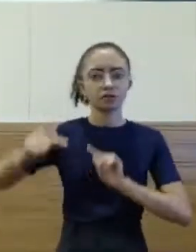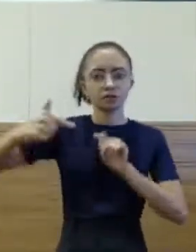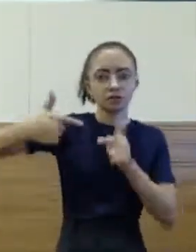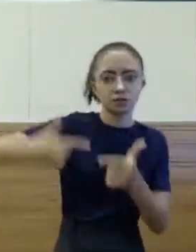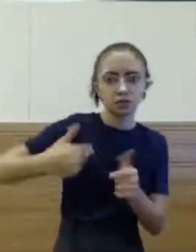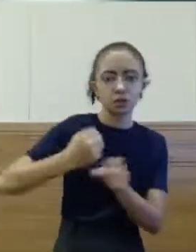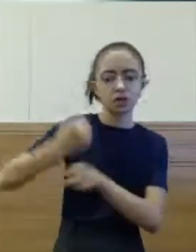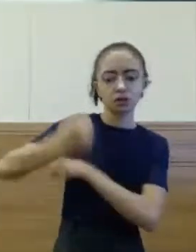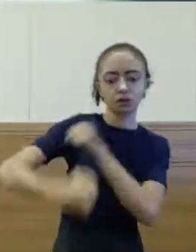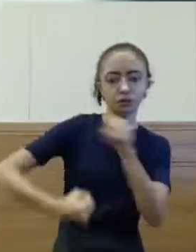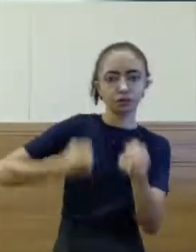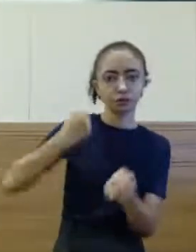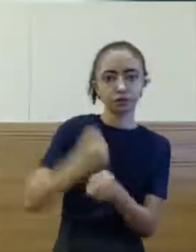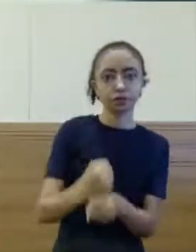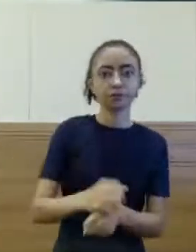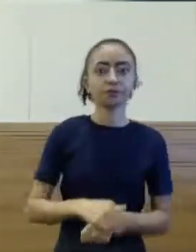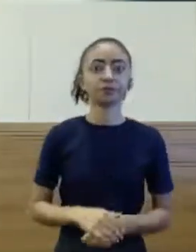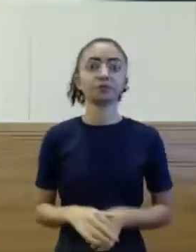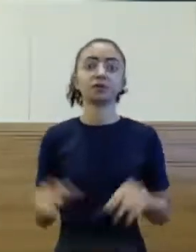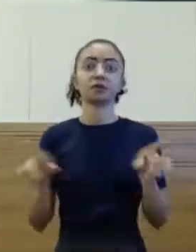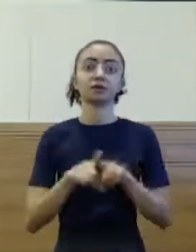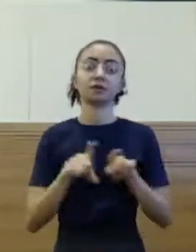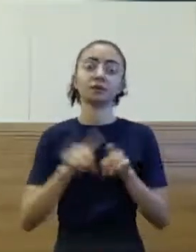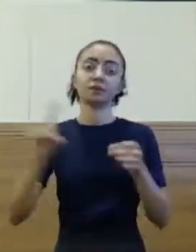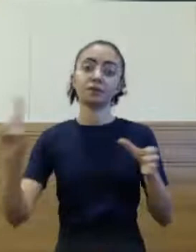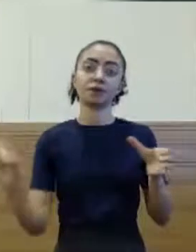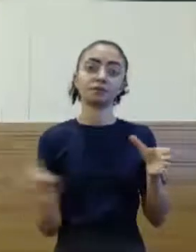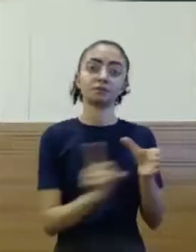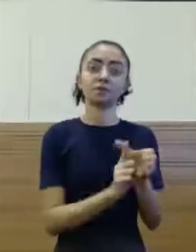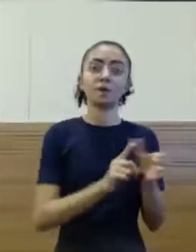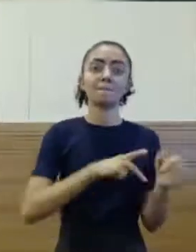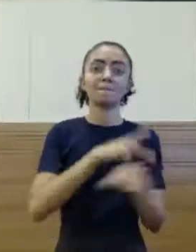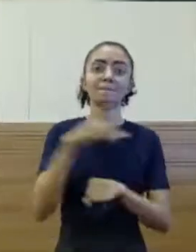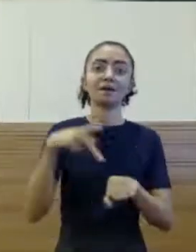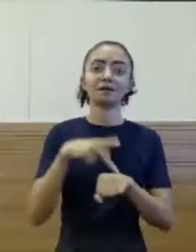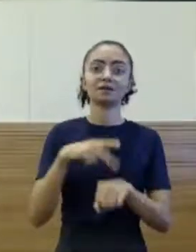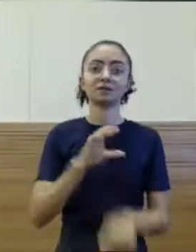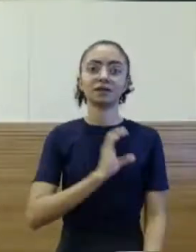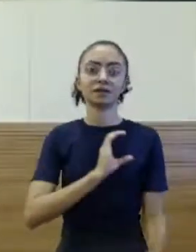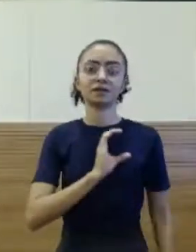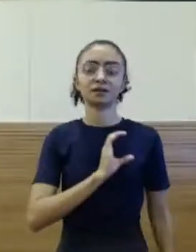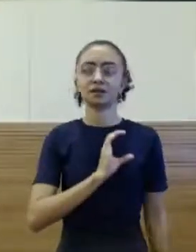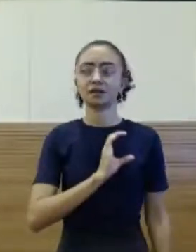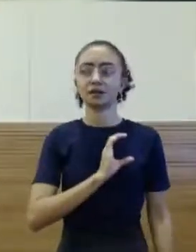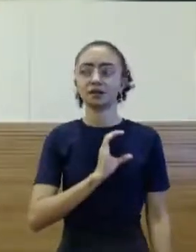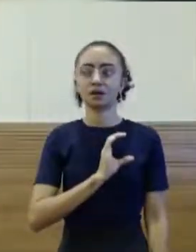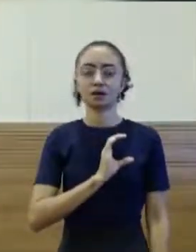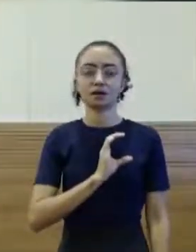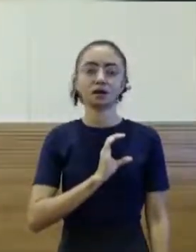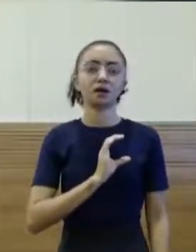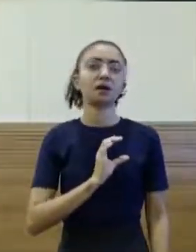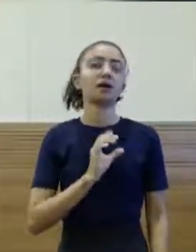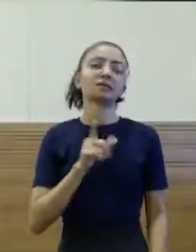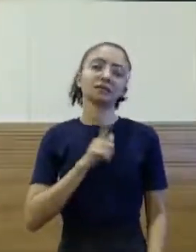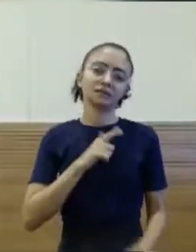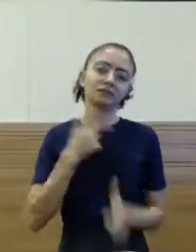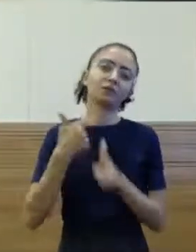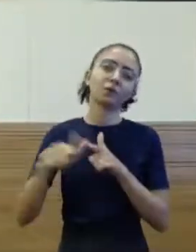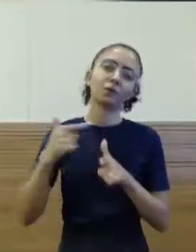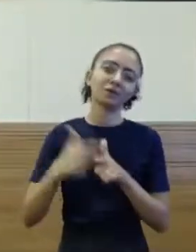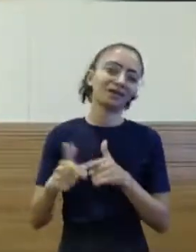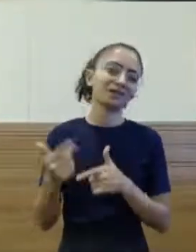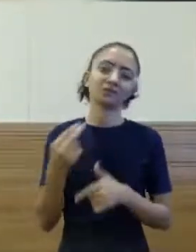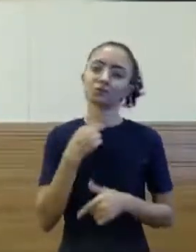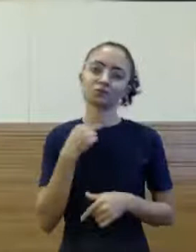have different activities in next year, and we have as members of this network we have Canada that unfortunately had the issues